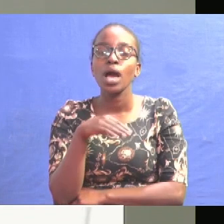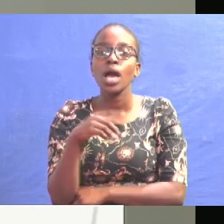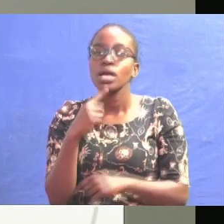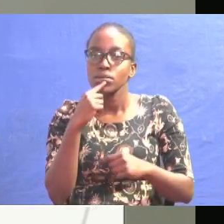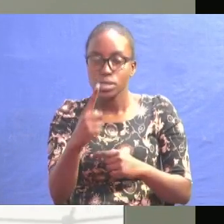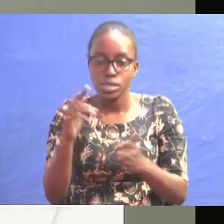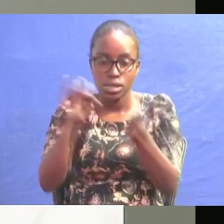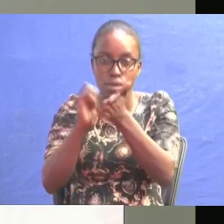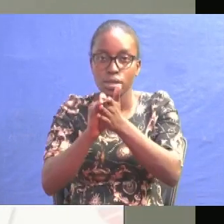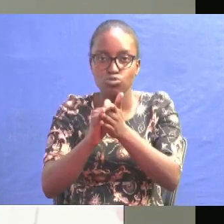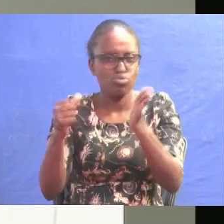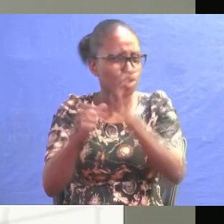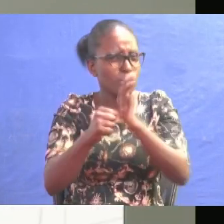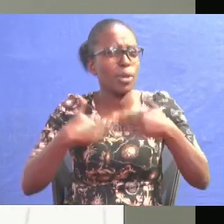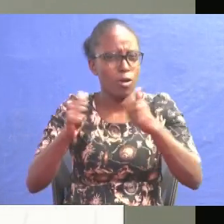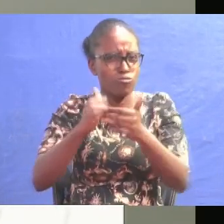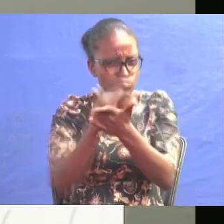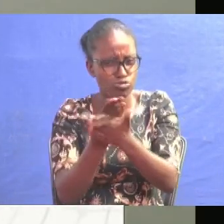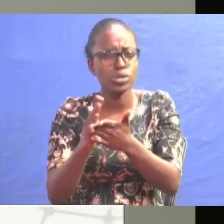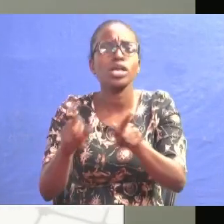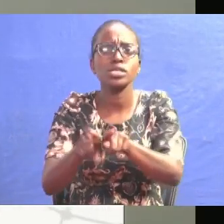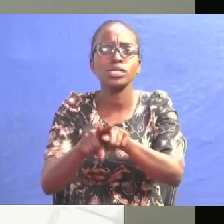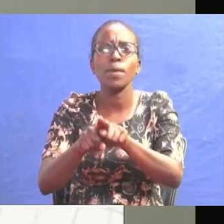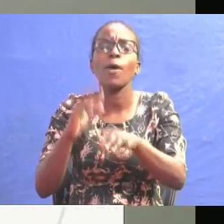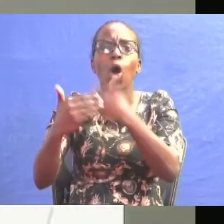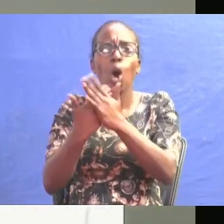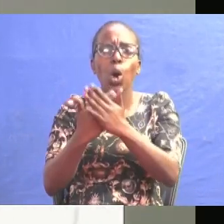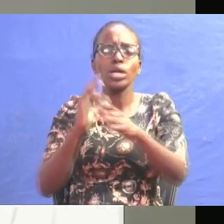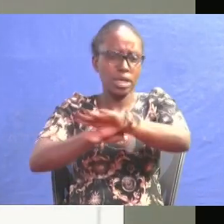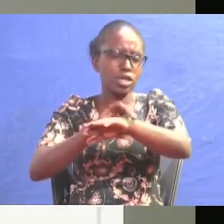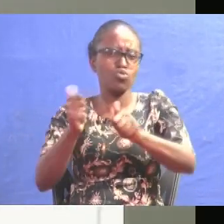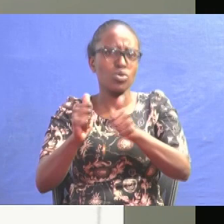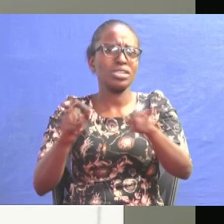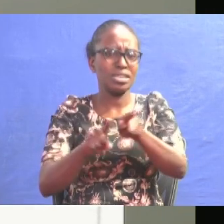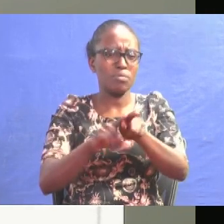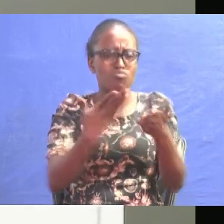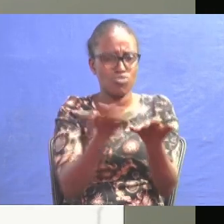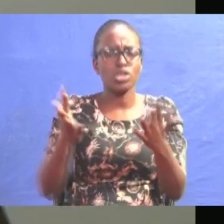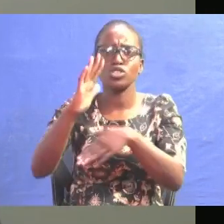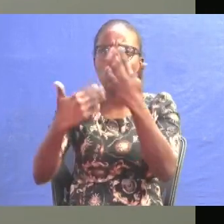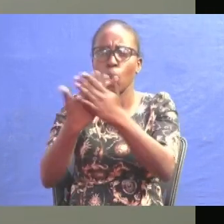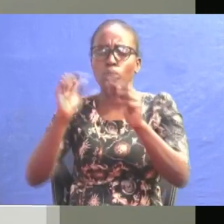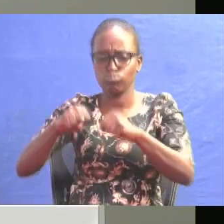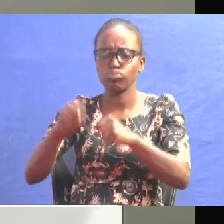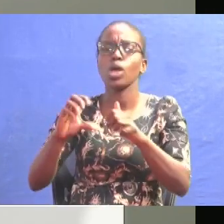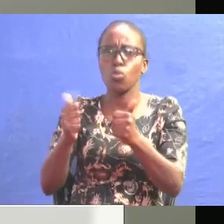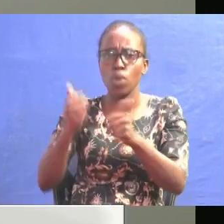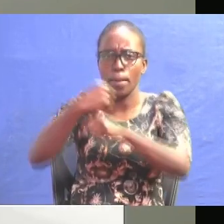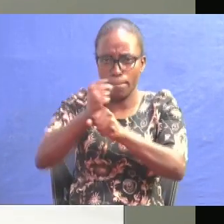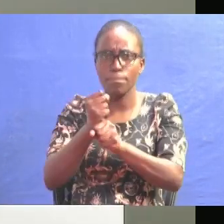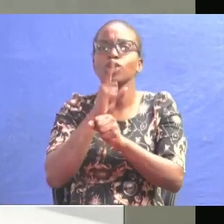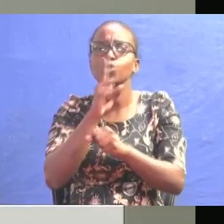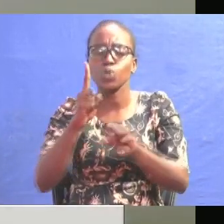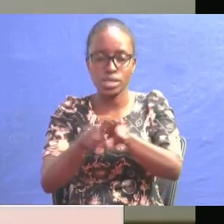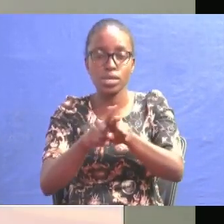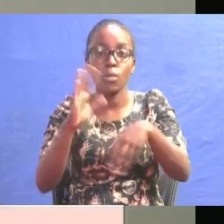some of the issues, what are some of the maybe factors that we consider, or even things that will be able to make us a surety